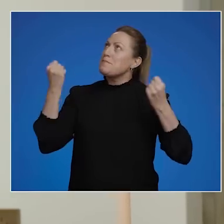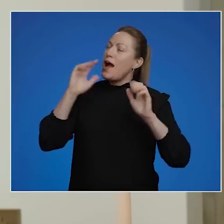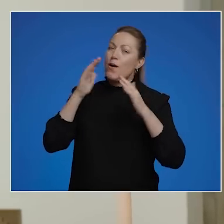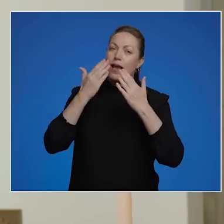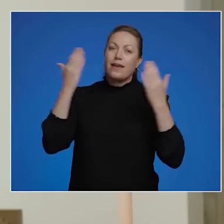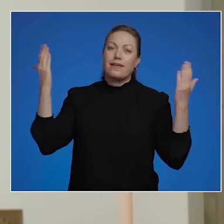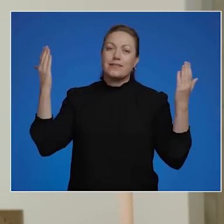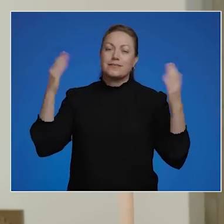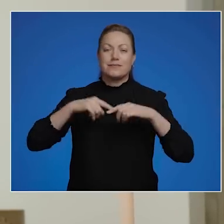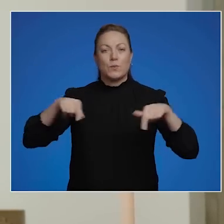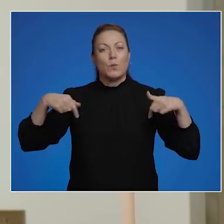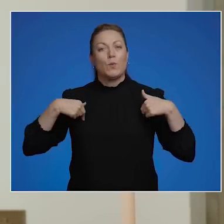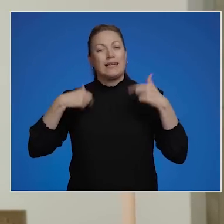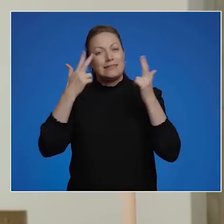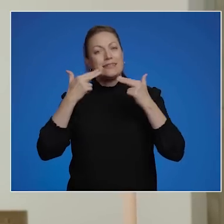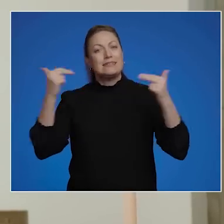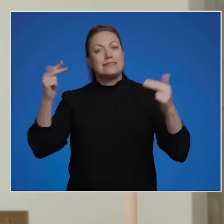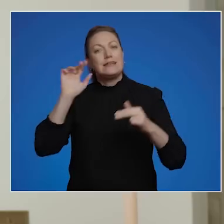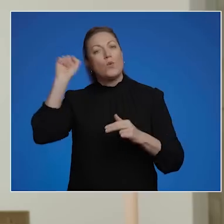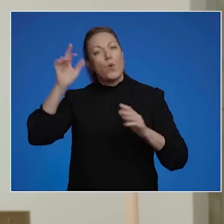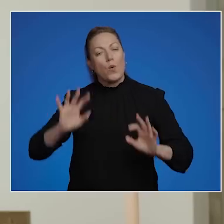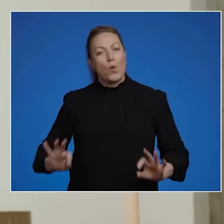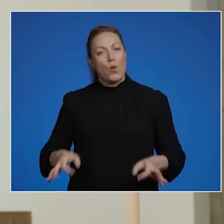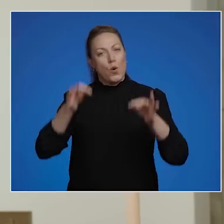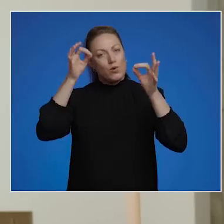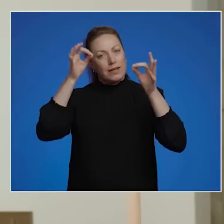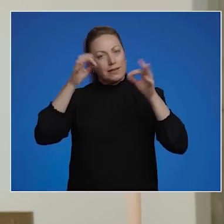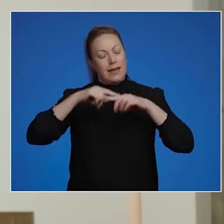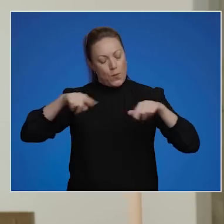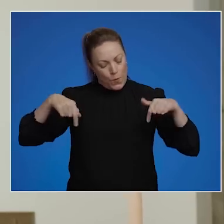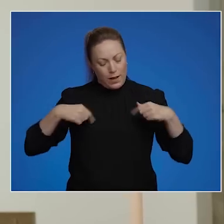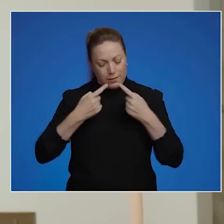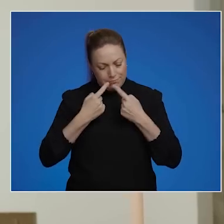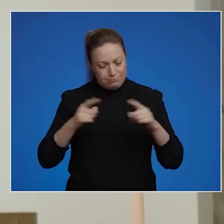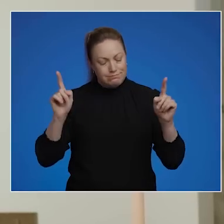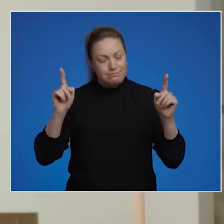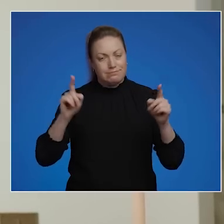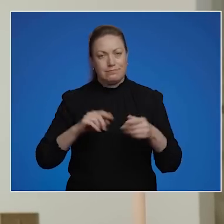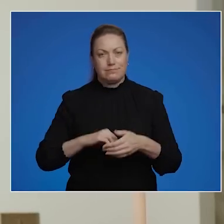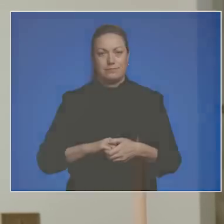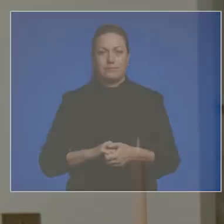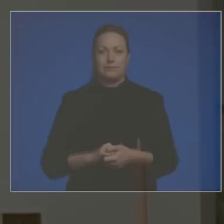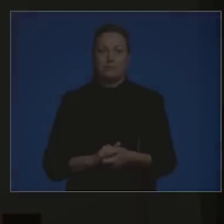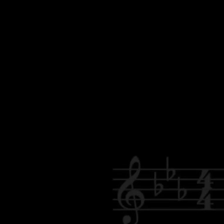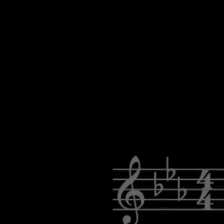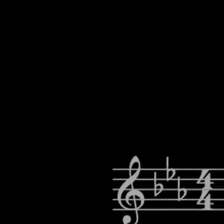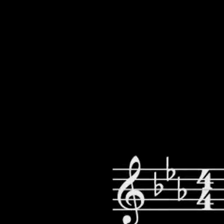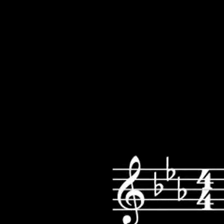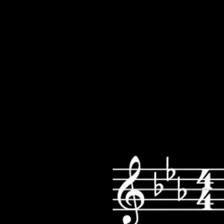with all the hosts and powers of heaven, we sing the hymn of your glory as without end we acclaim.